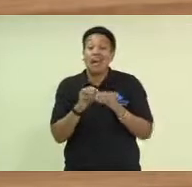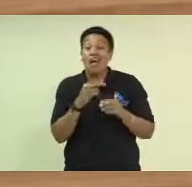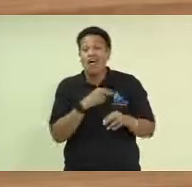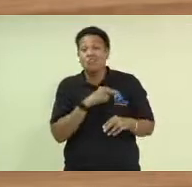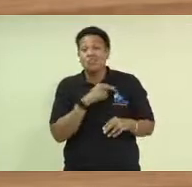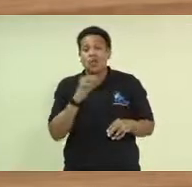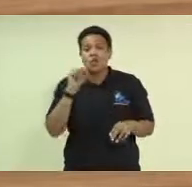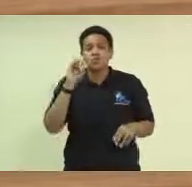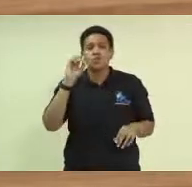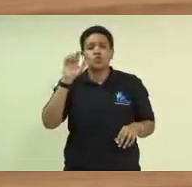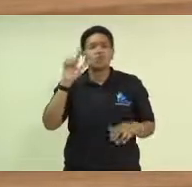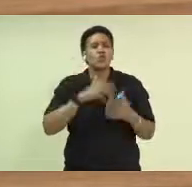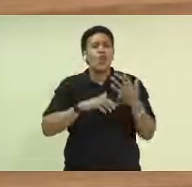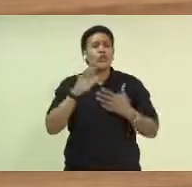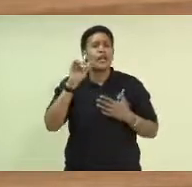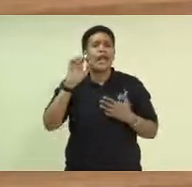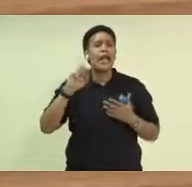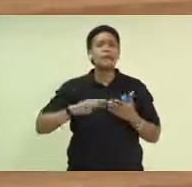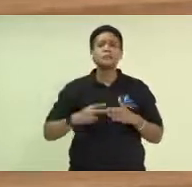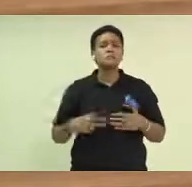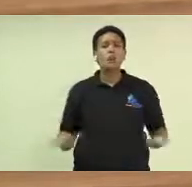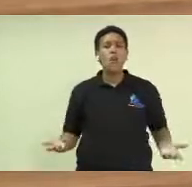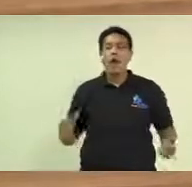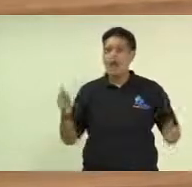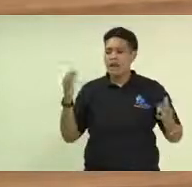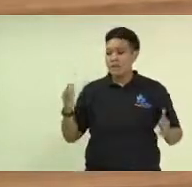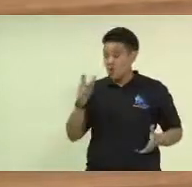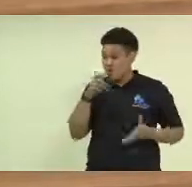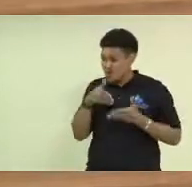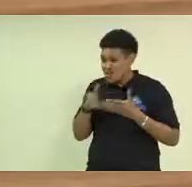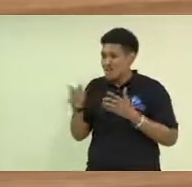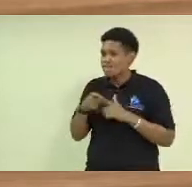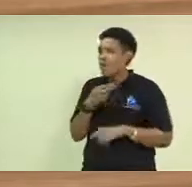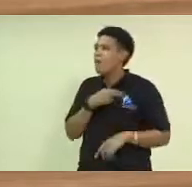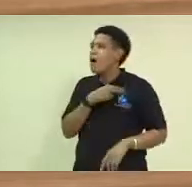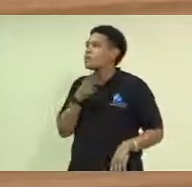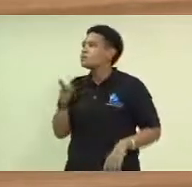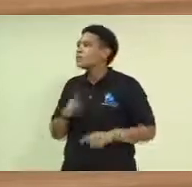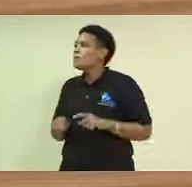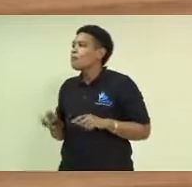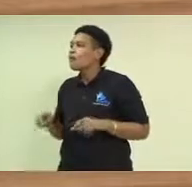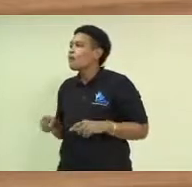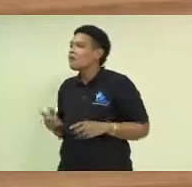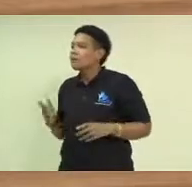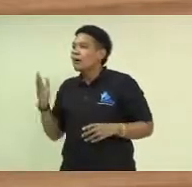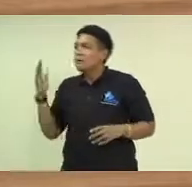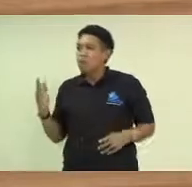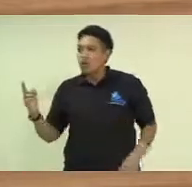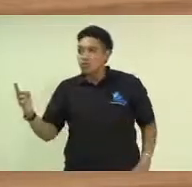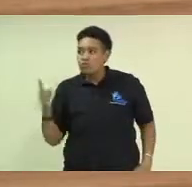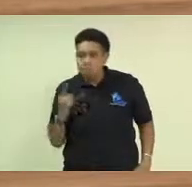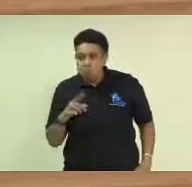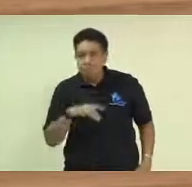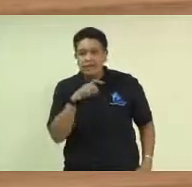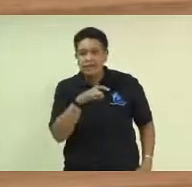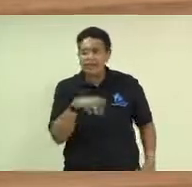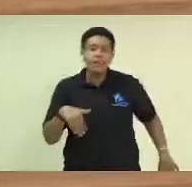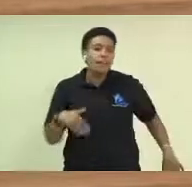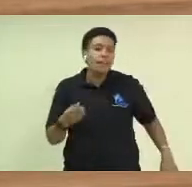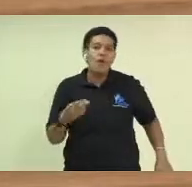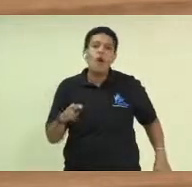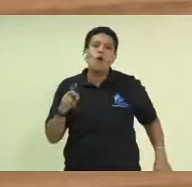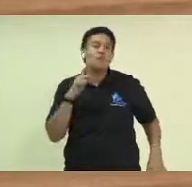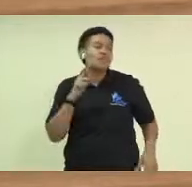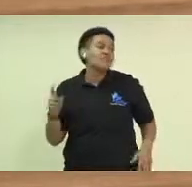are defined as any patient that is discharged from hospital but have not been received by their family or have been